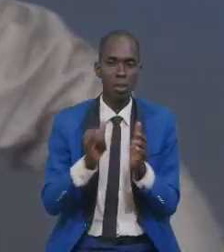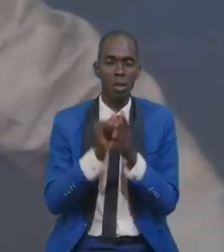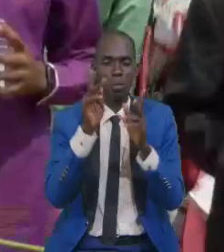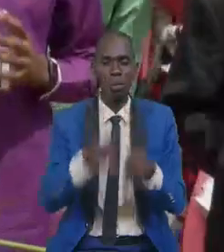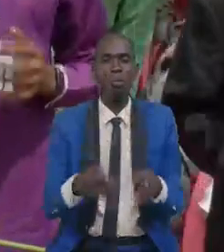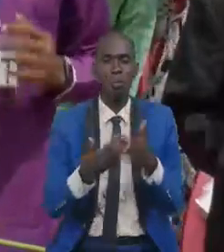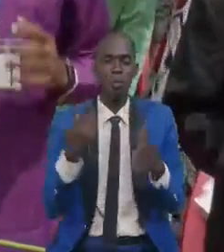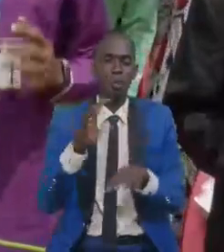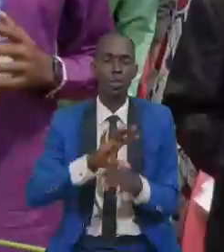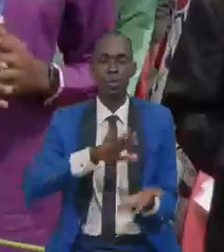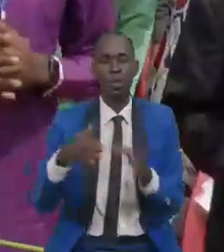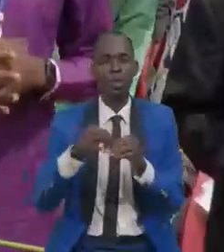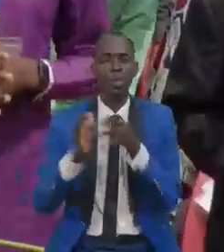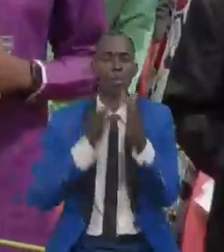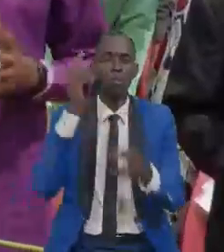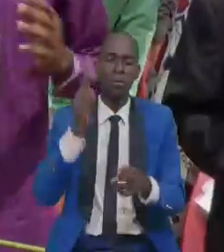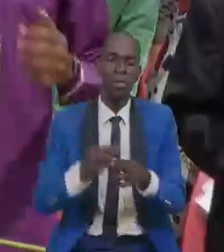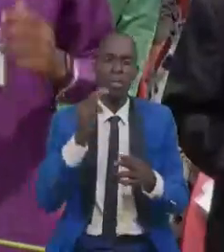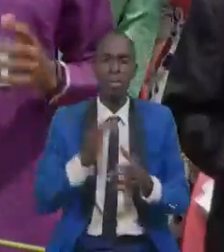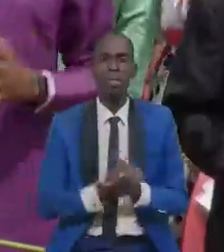church dies.